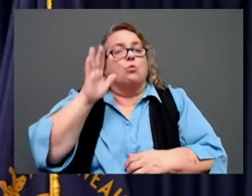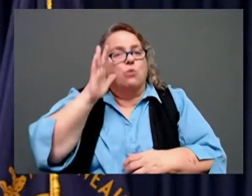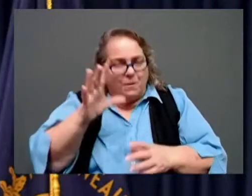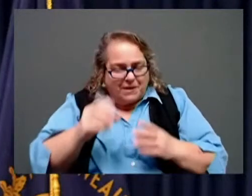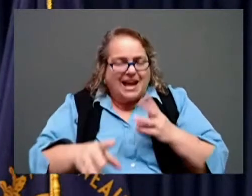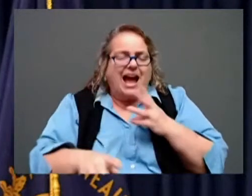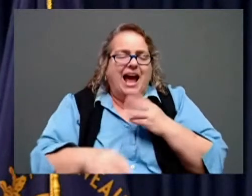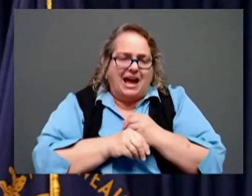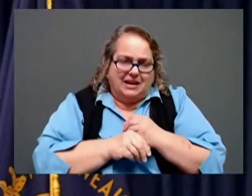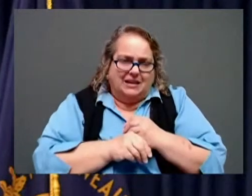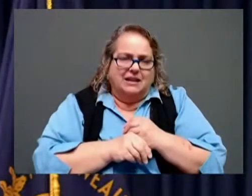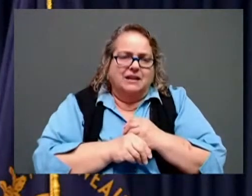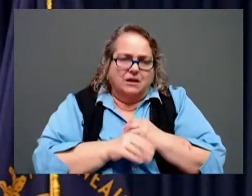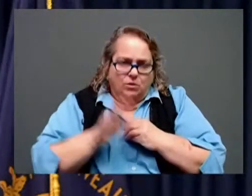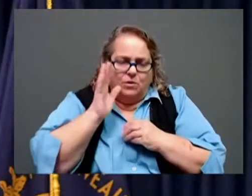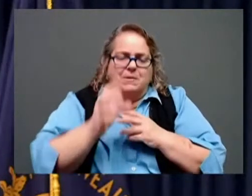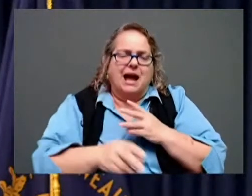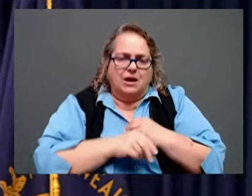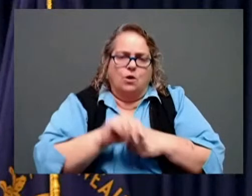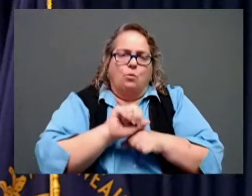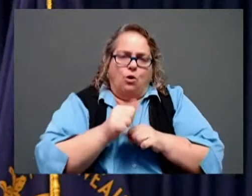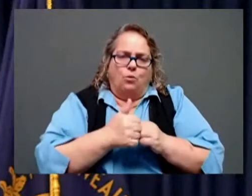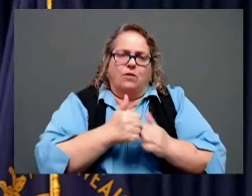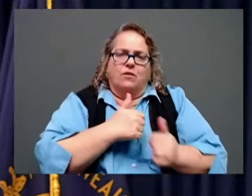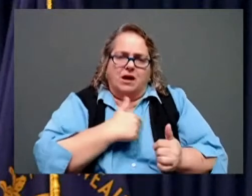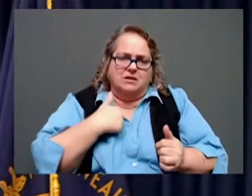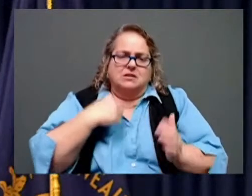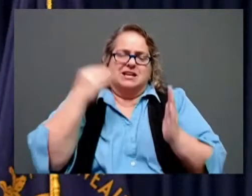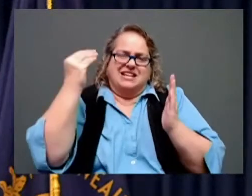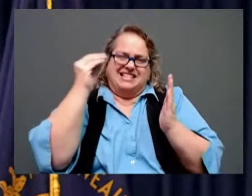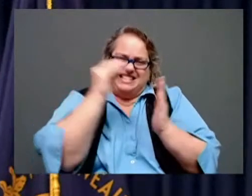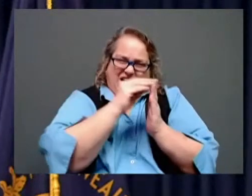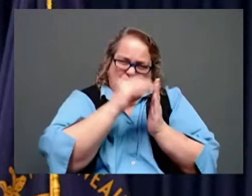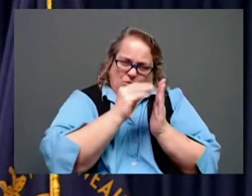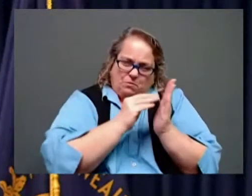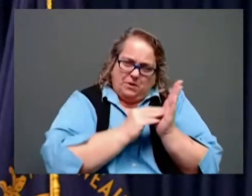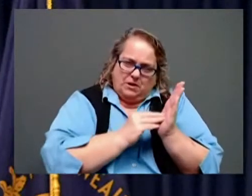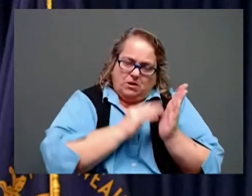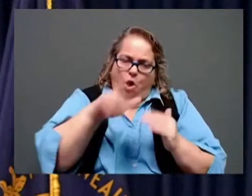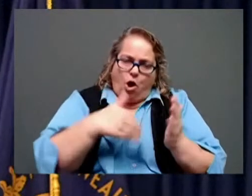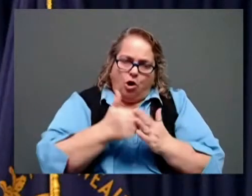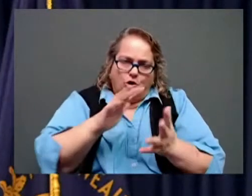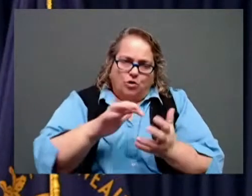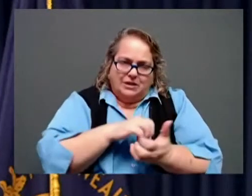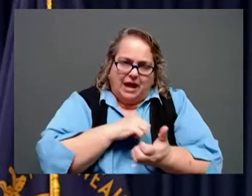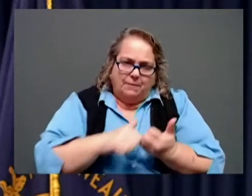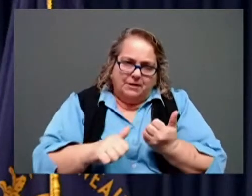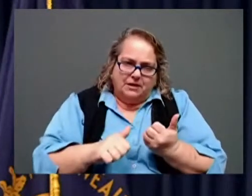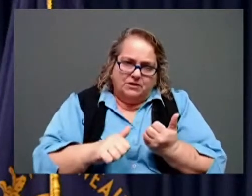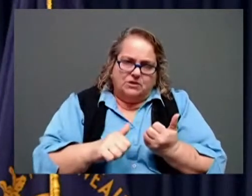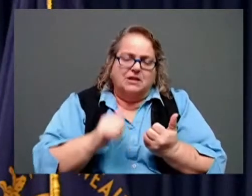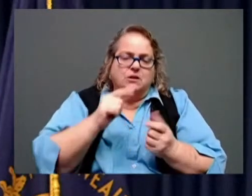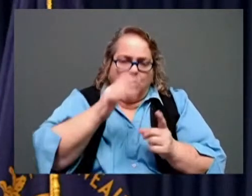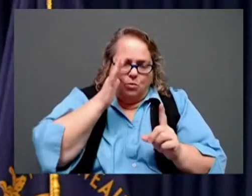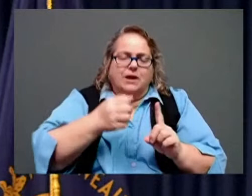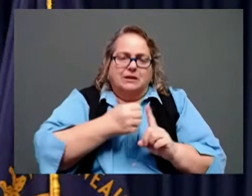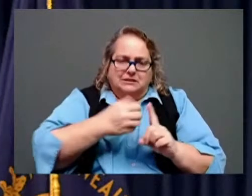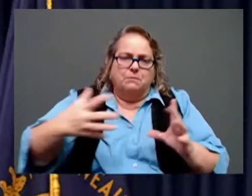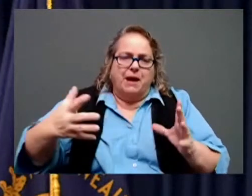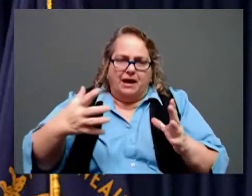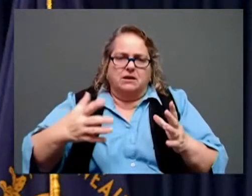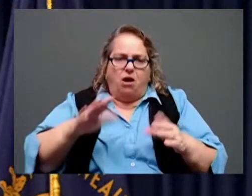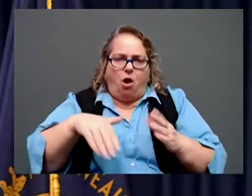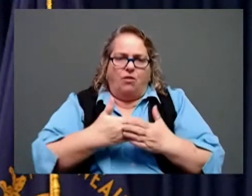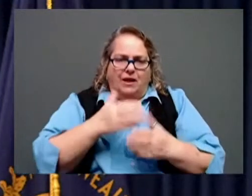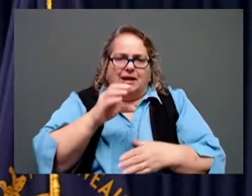us. Let's keep making sure we document the damage. This thing is going to expand. So, but for those